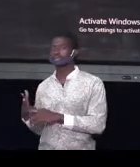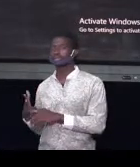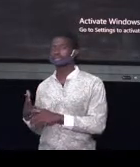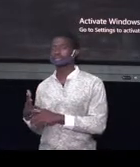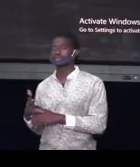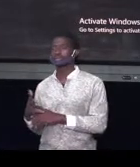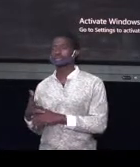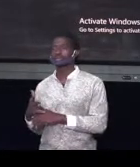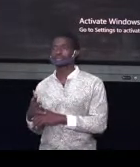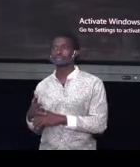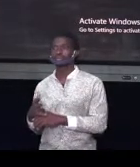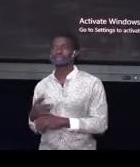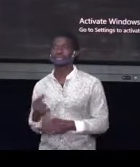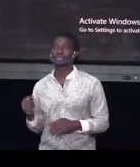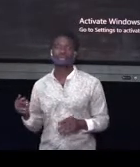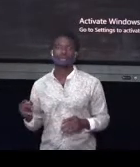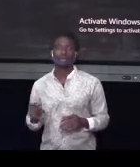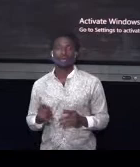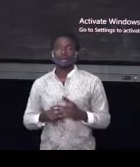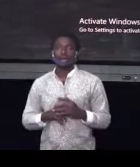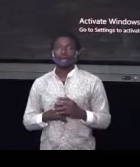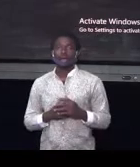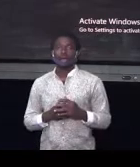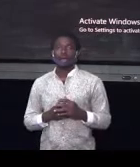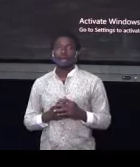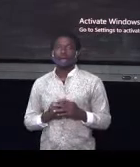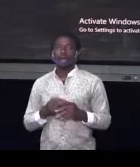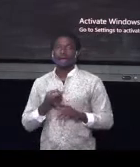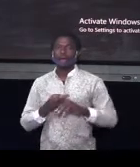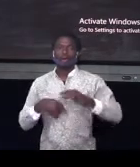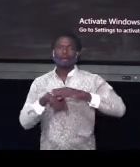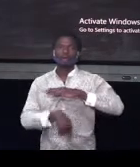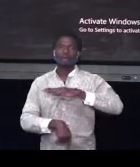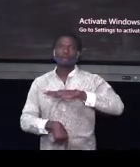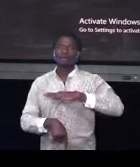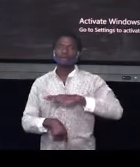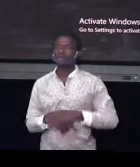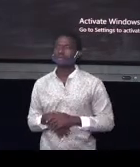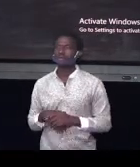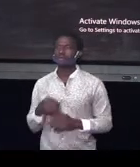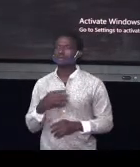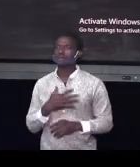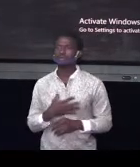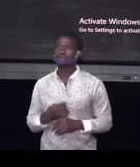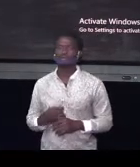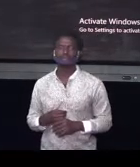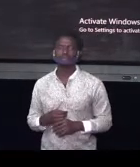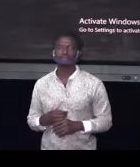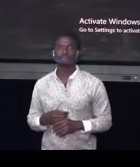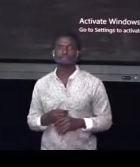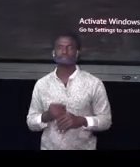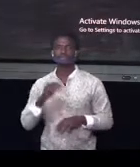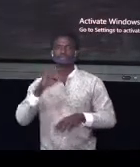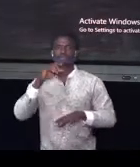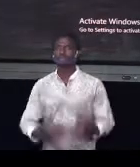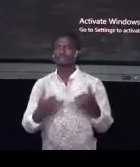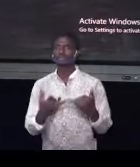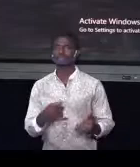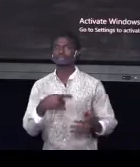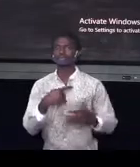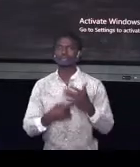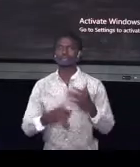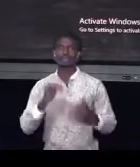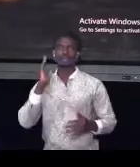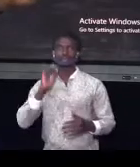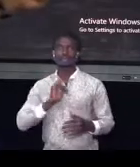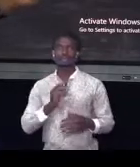times 3 is 18. The bottom first. 6 times 3 is 18. That means I have to multiply 5 by 3, and that will give me 15. Now,